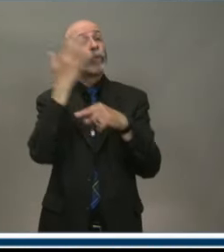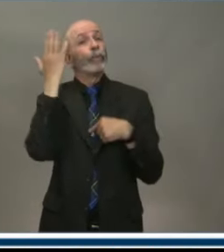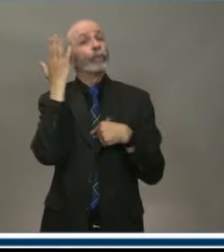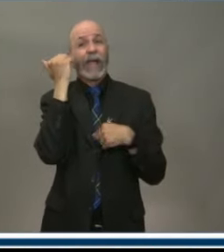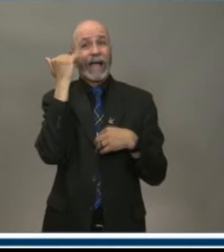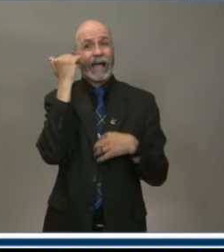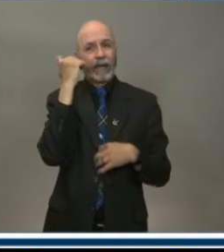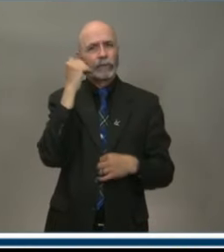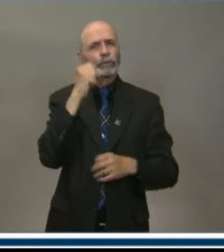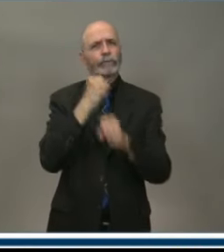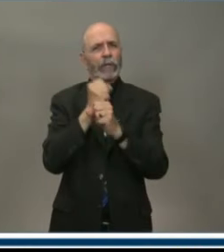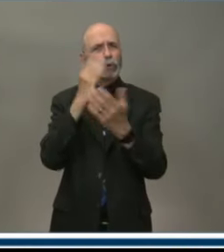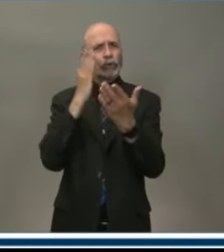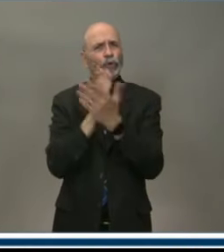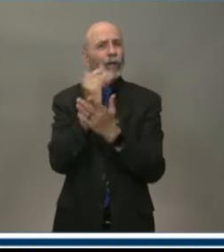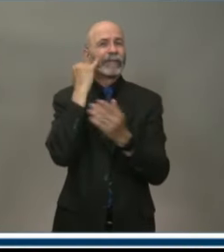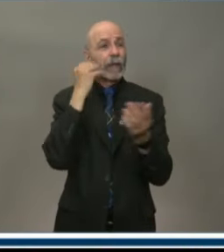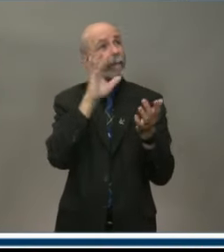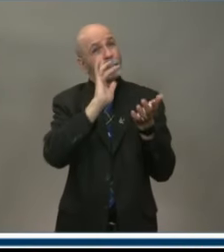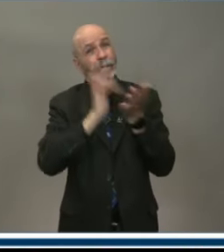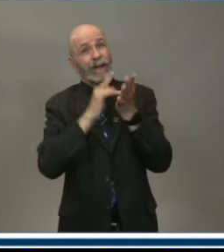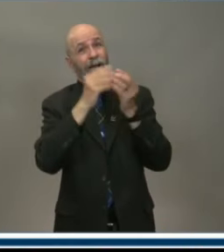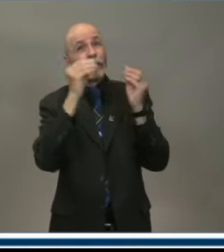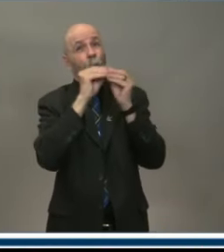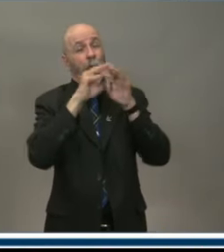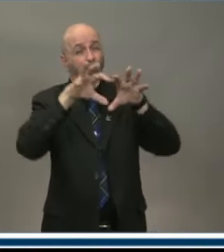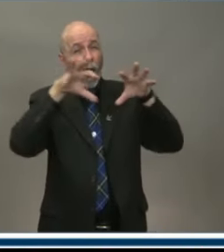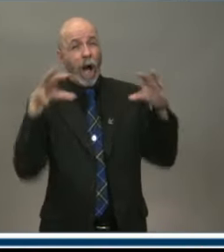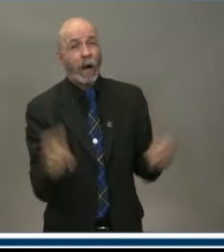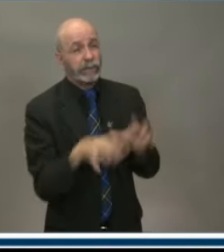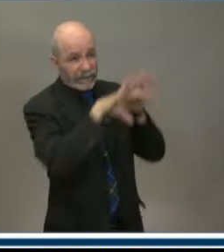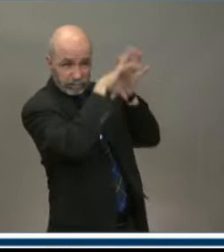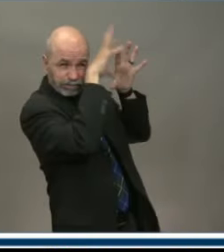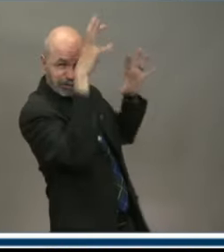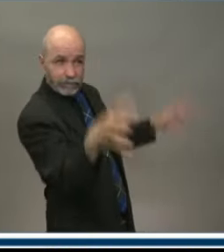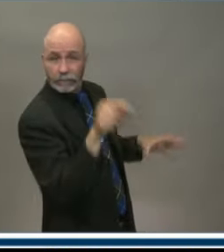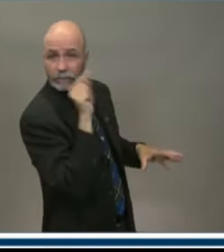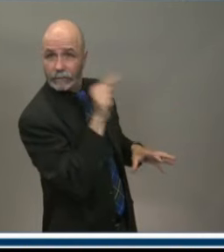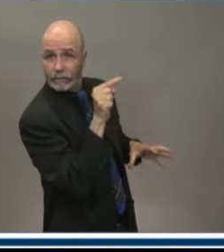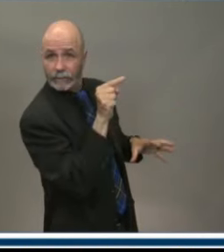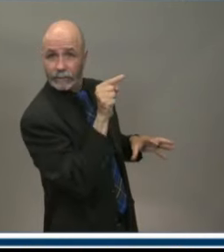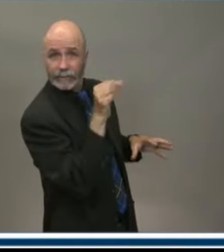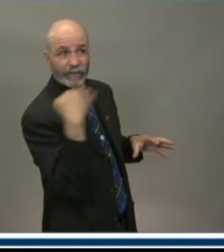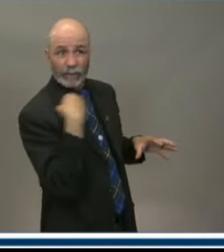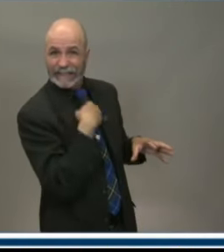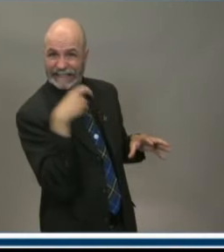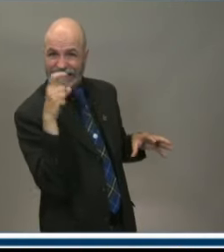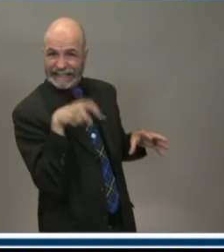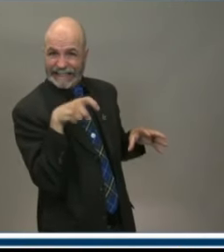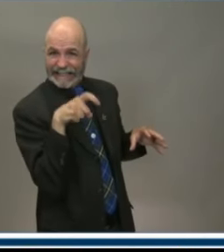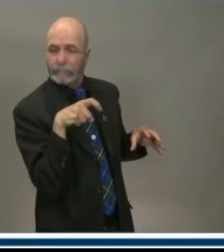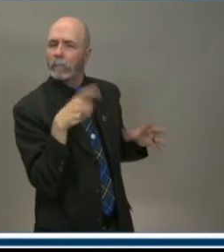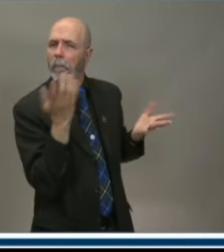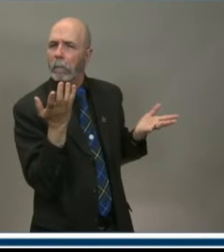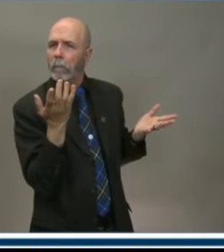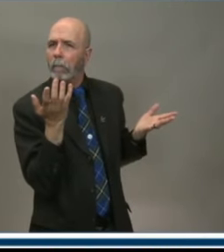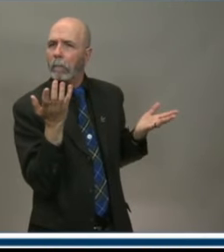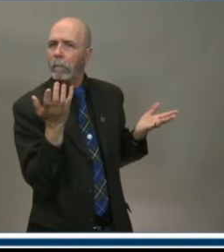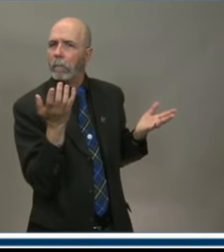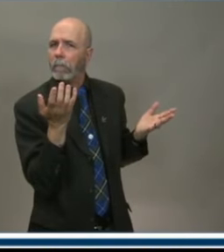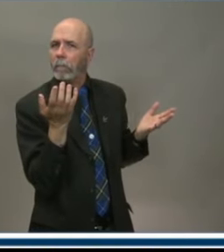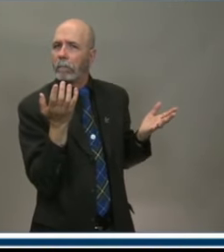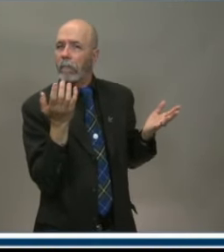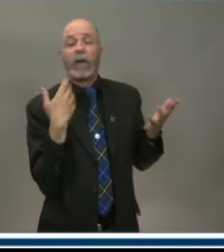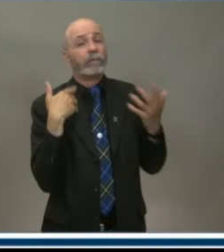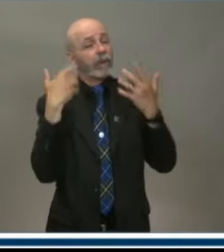supply so that we would have medications there when we needed them. There's always an ongoing look at. I've asked